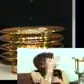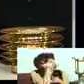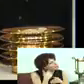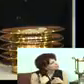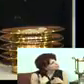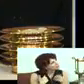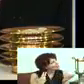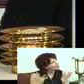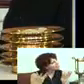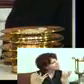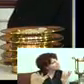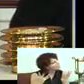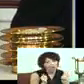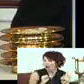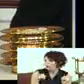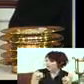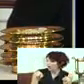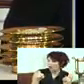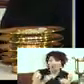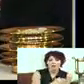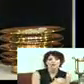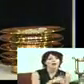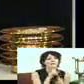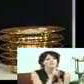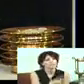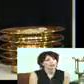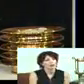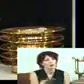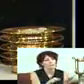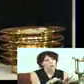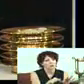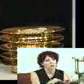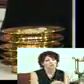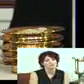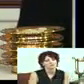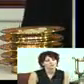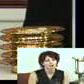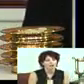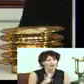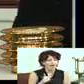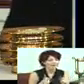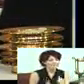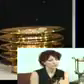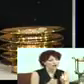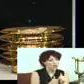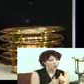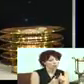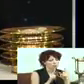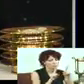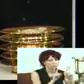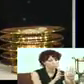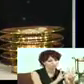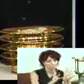That's it. That's it? Follow the ushers. Oh, yes. Very important. Camille has a very good point. Follow the ushers. At this